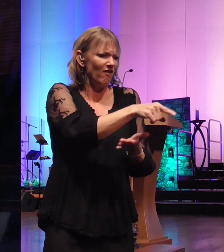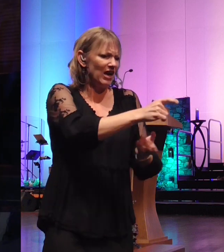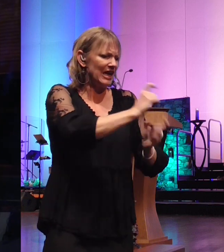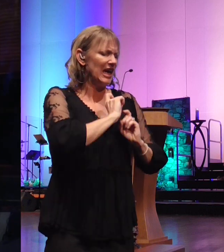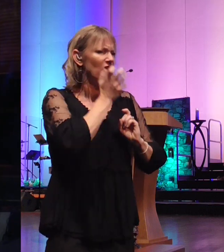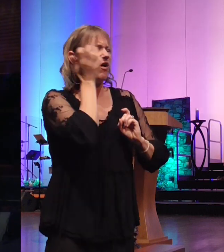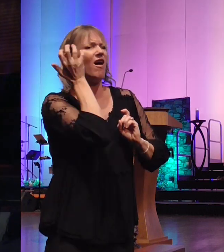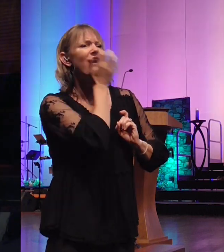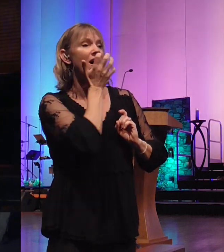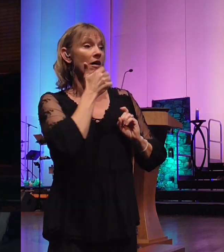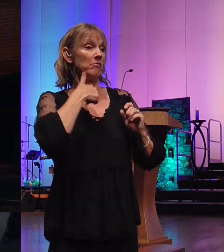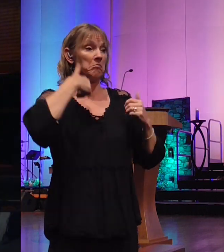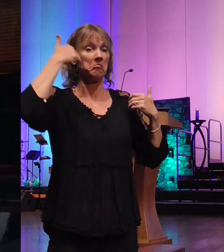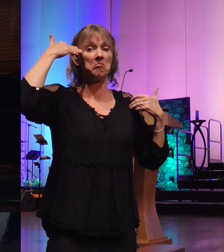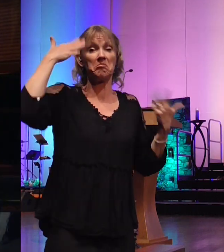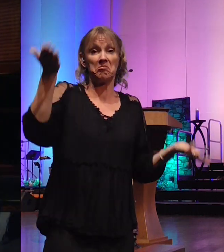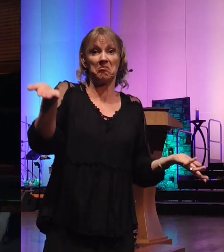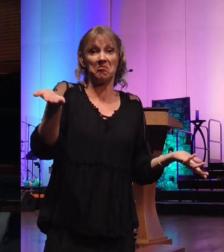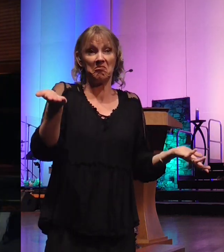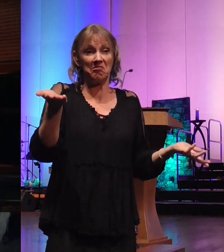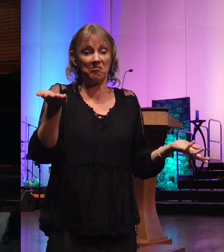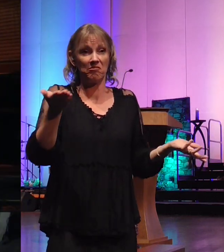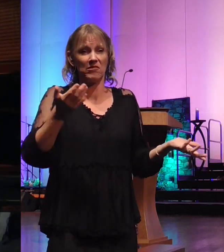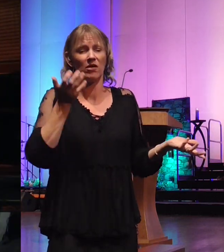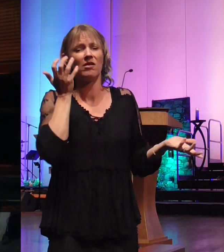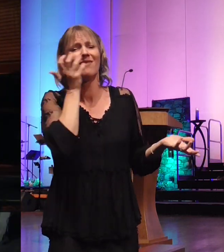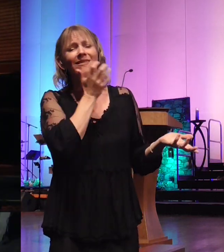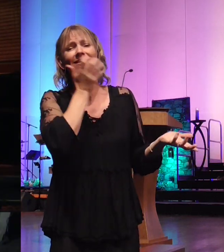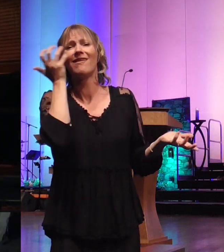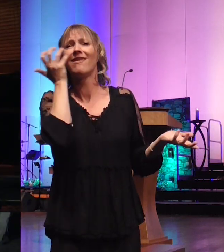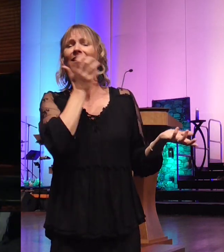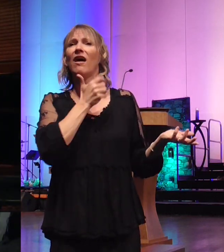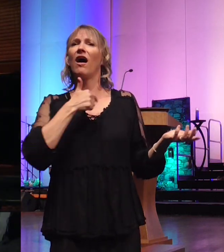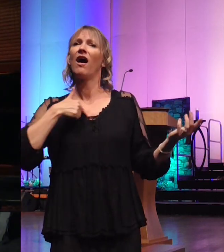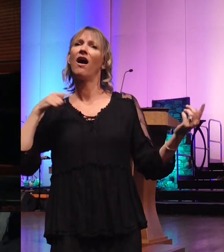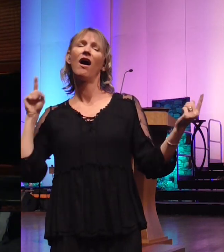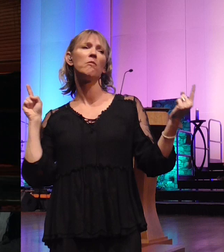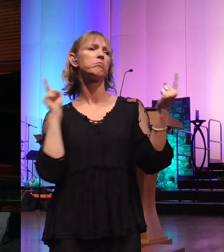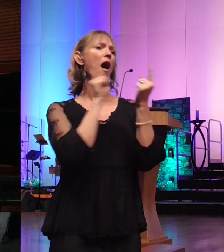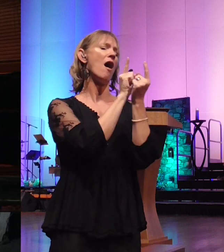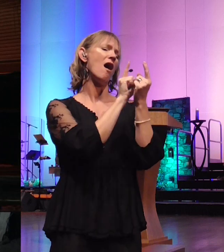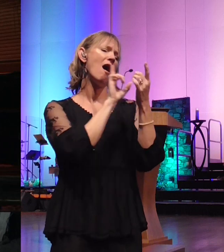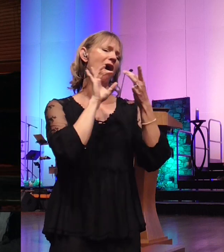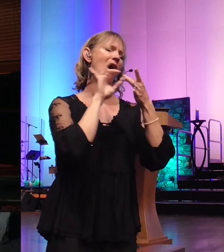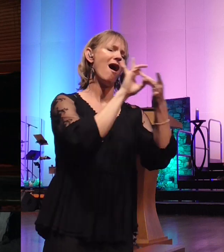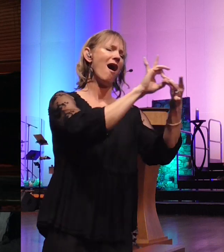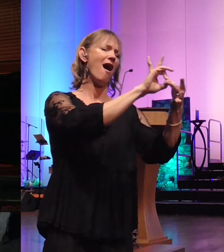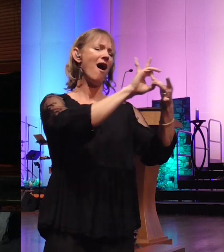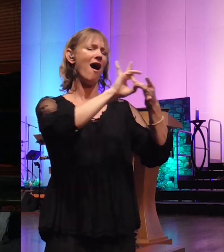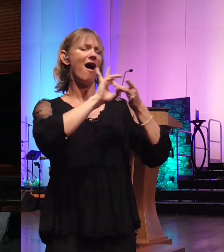gift as the day I found my way